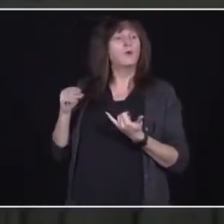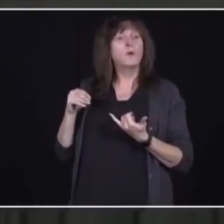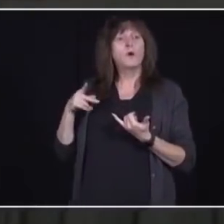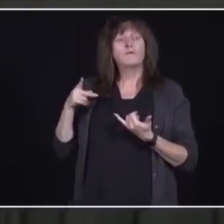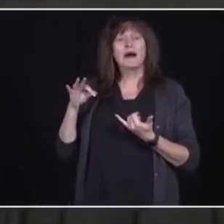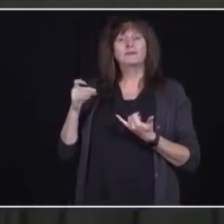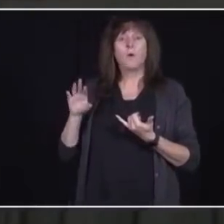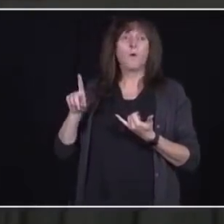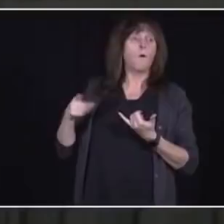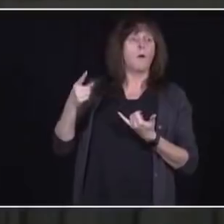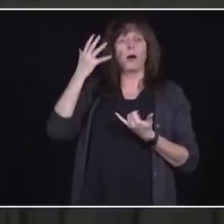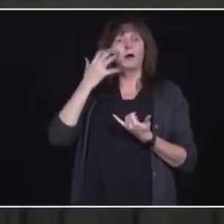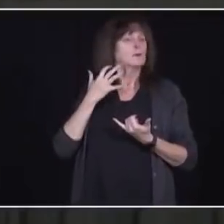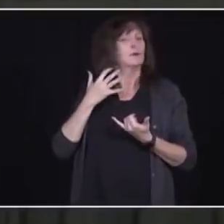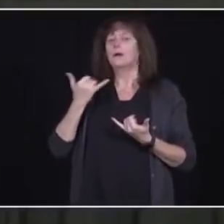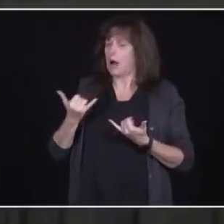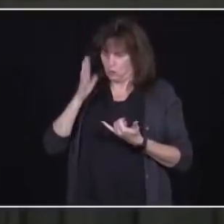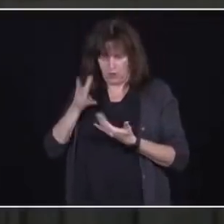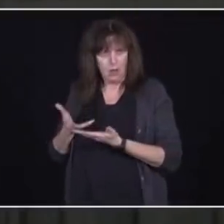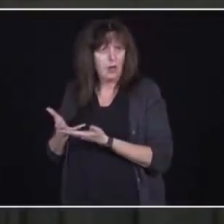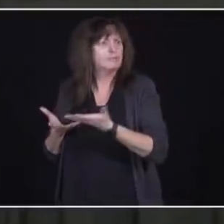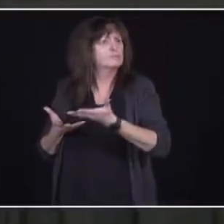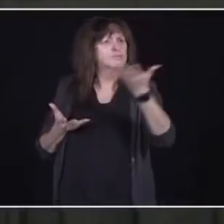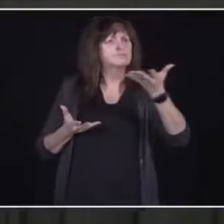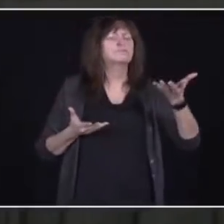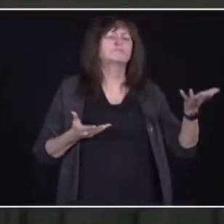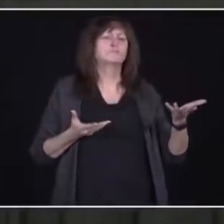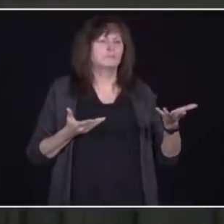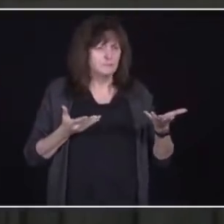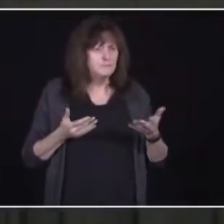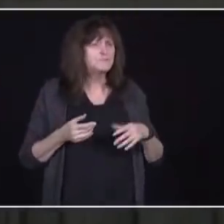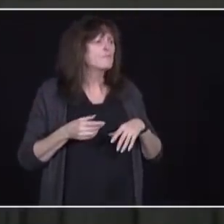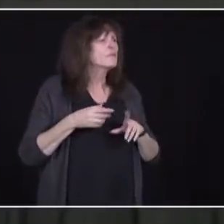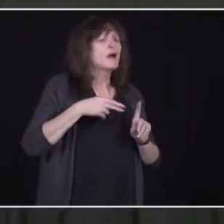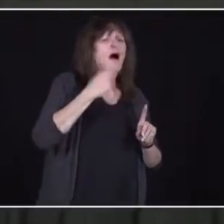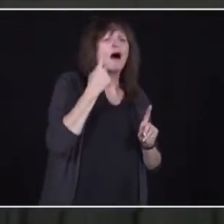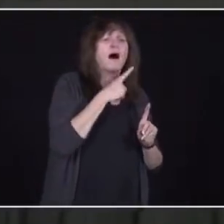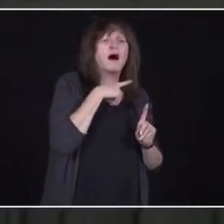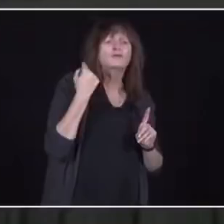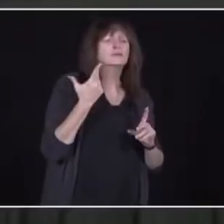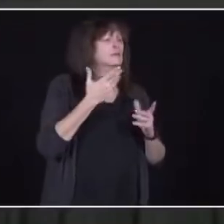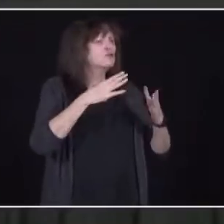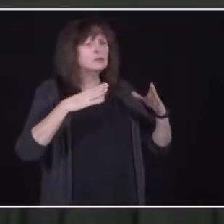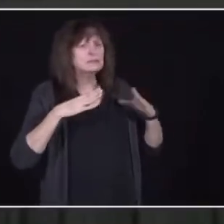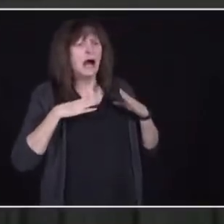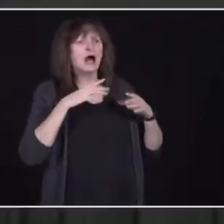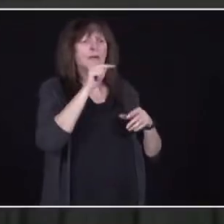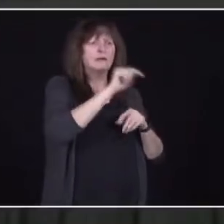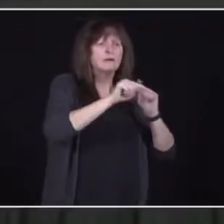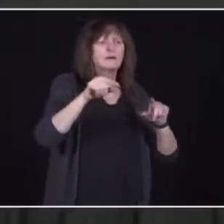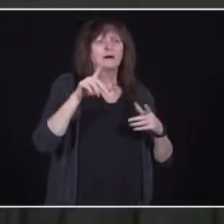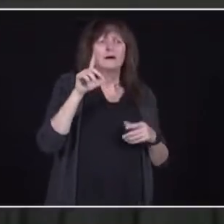to vaccinate all of the long-term care homes and the high-risk retirement homes in the four areas of Toronto, York, Peel, and Windsor,